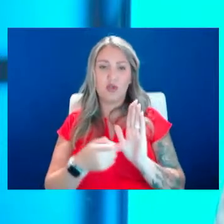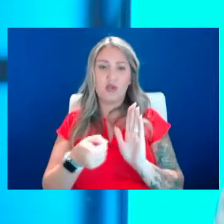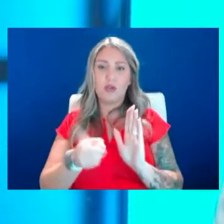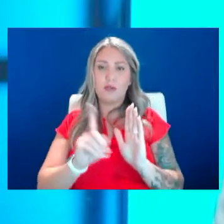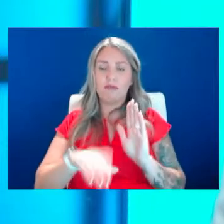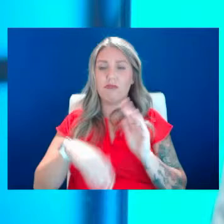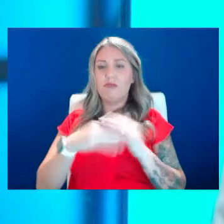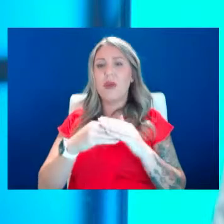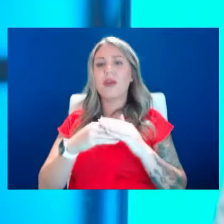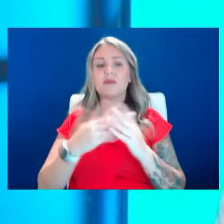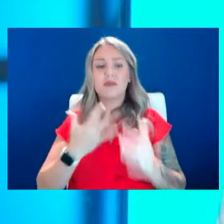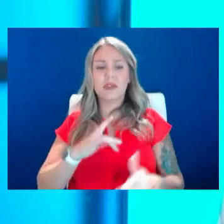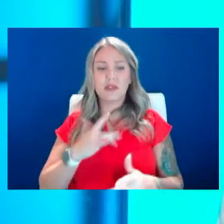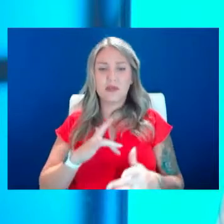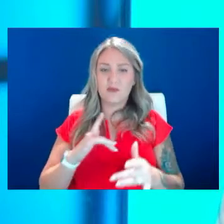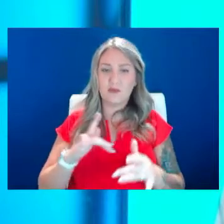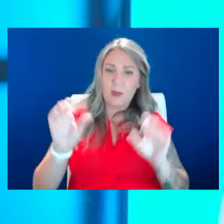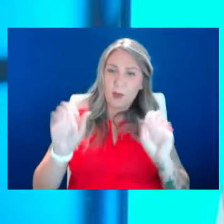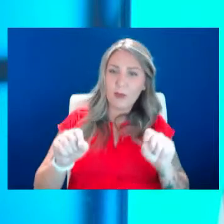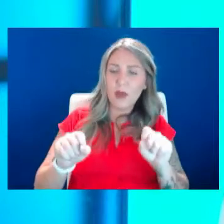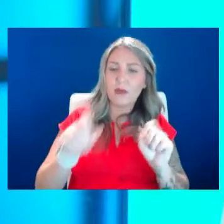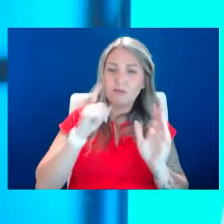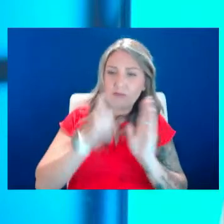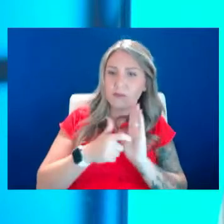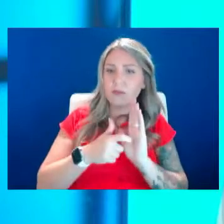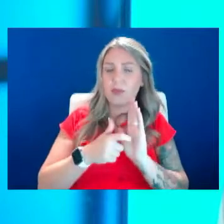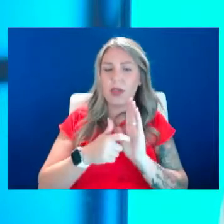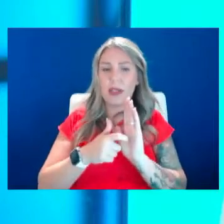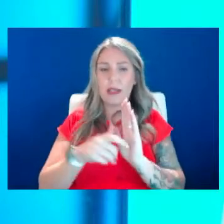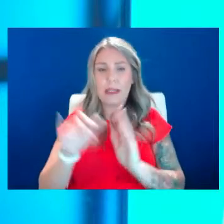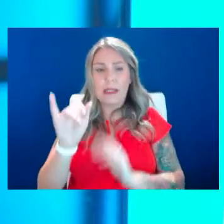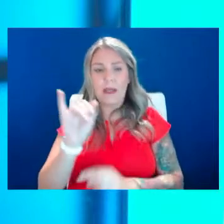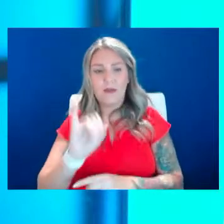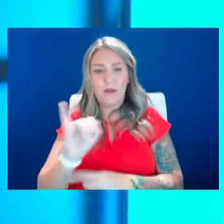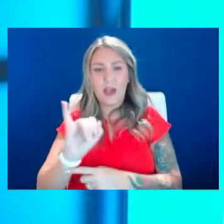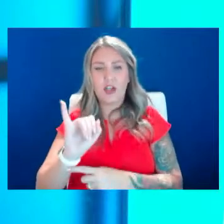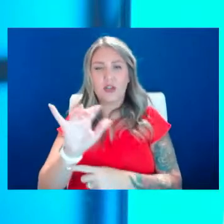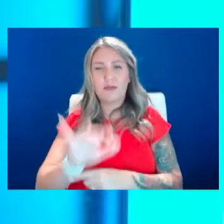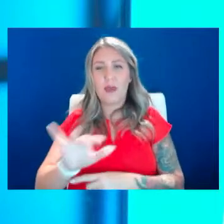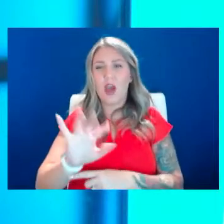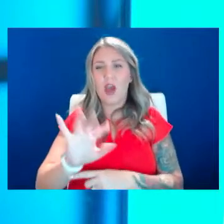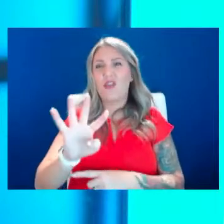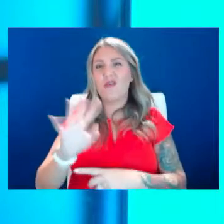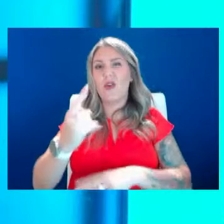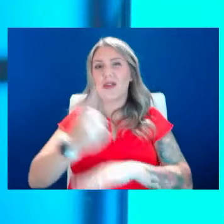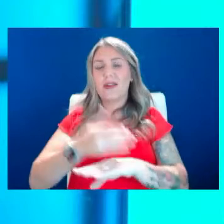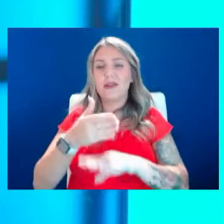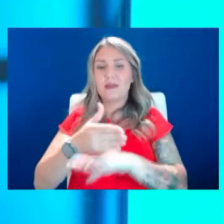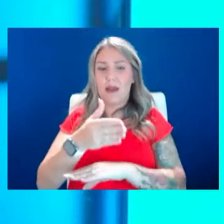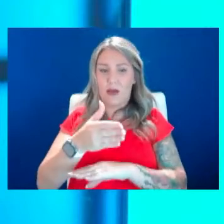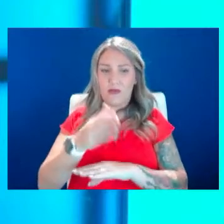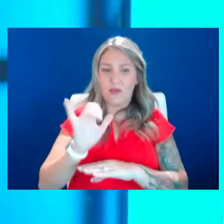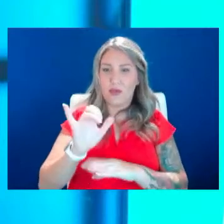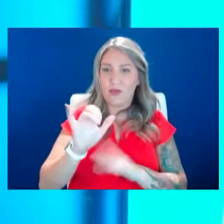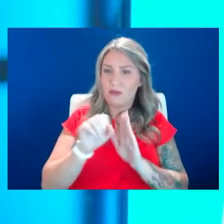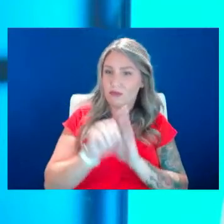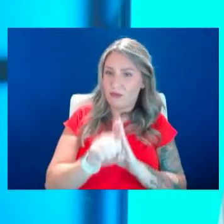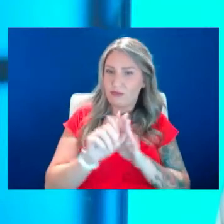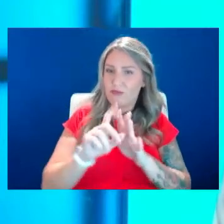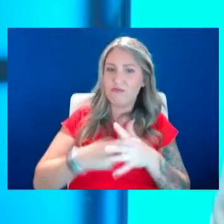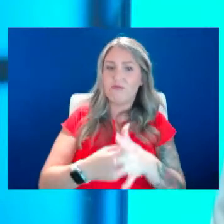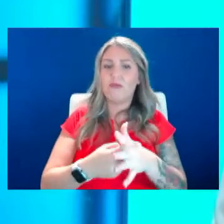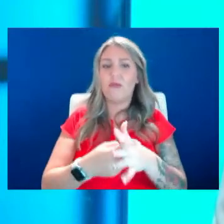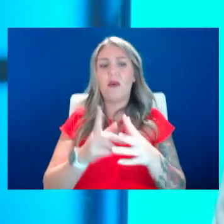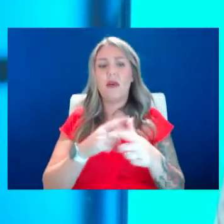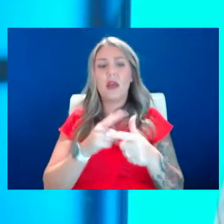sensitivity, meaning the ability to pick up the infection on the test at about 4 days after that symptom onset, and